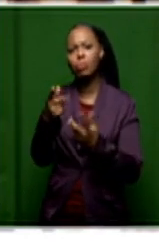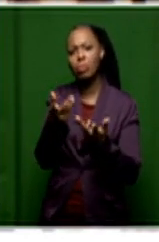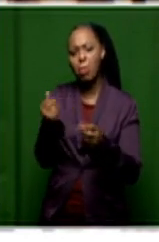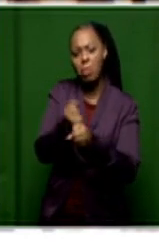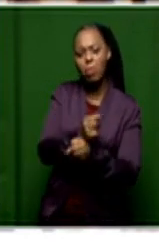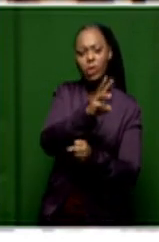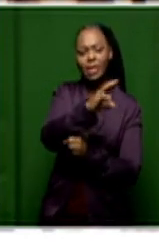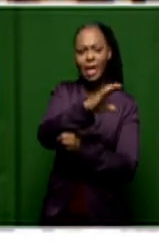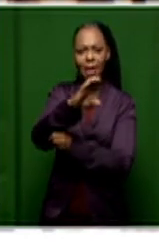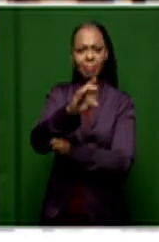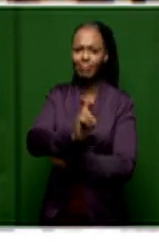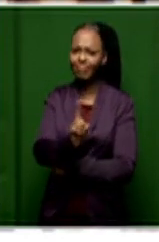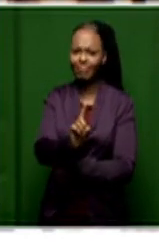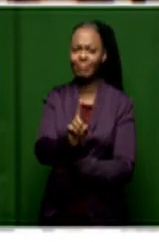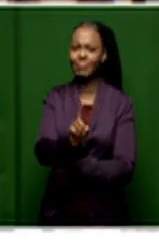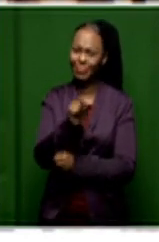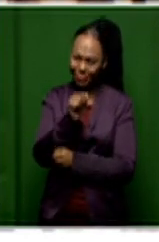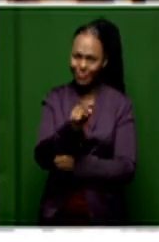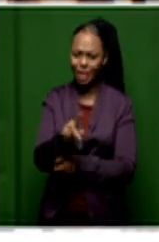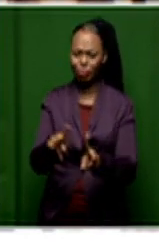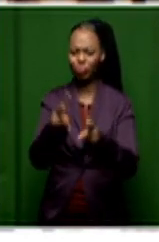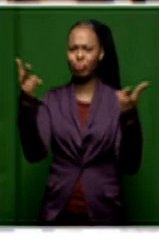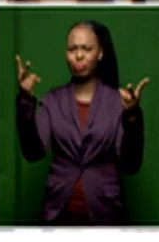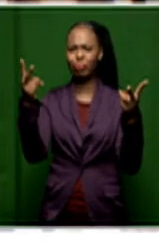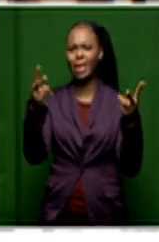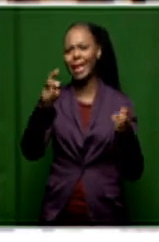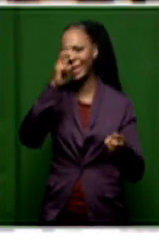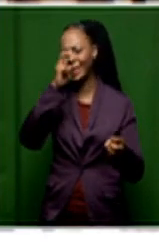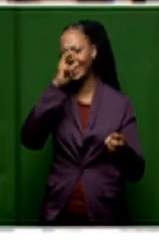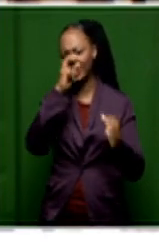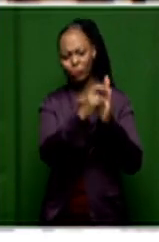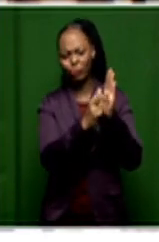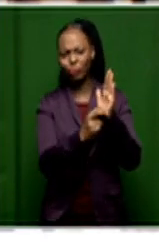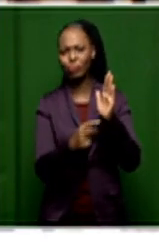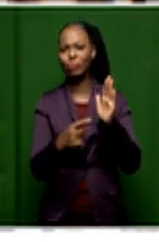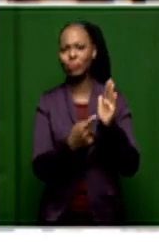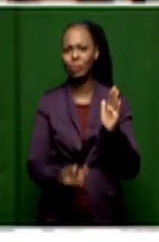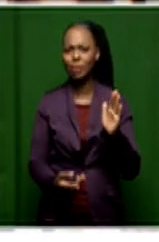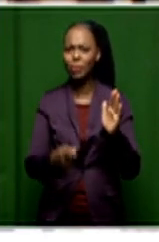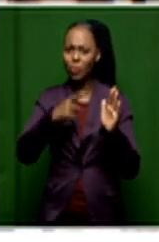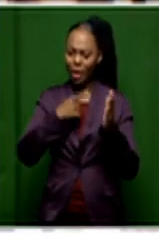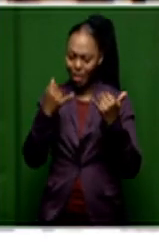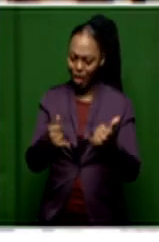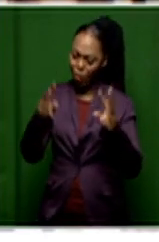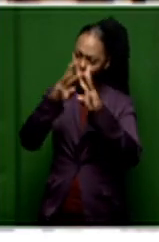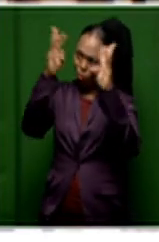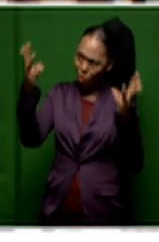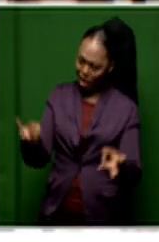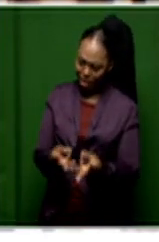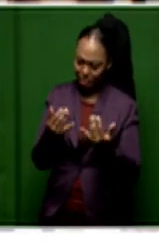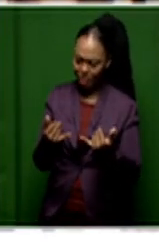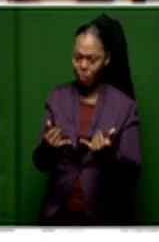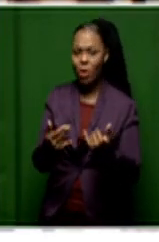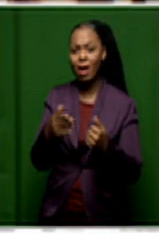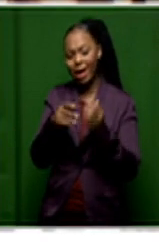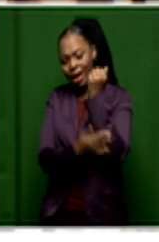and especially the Garden Route, and for that matter to the rest of the country, because we are now starting to see a spike in the